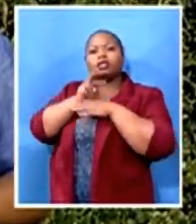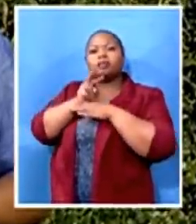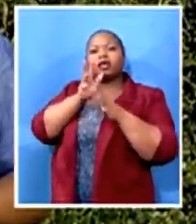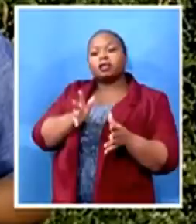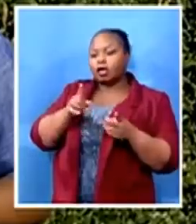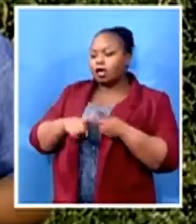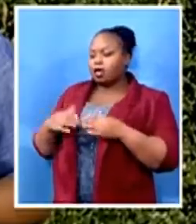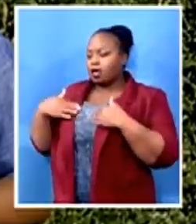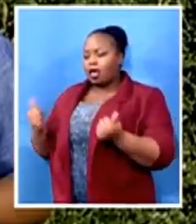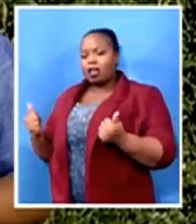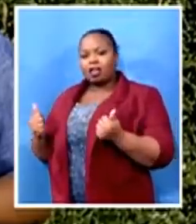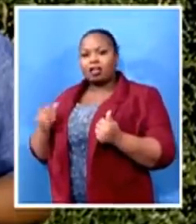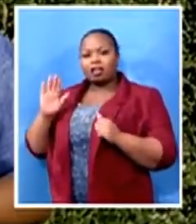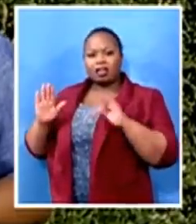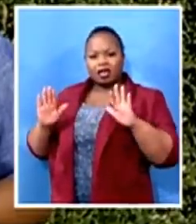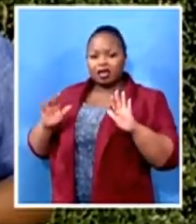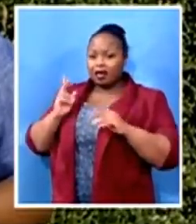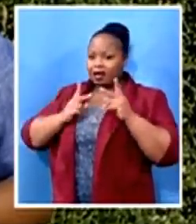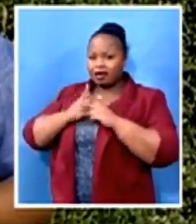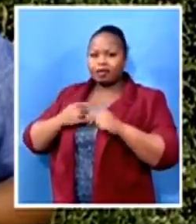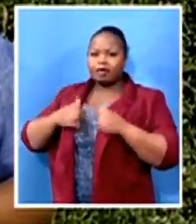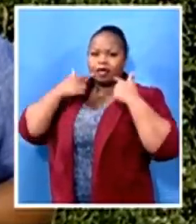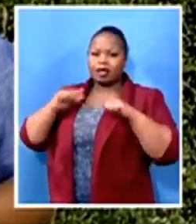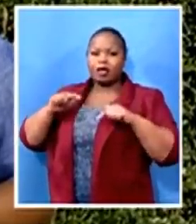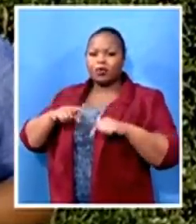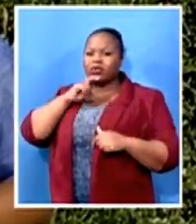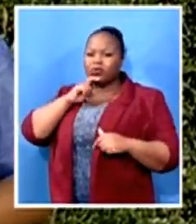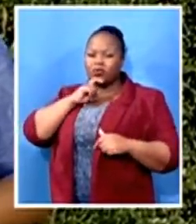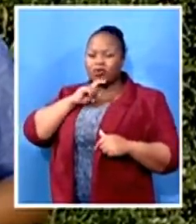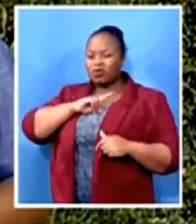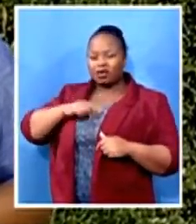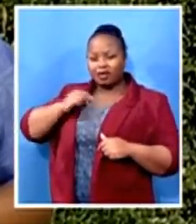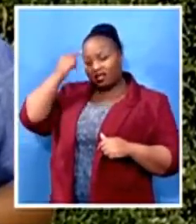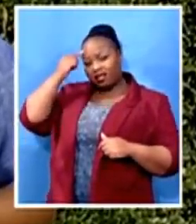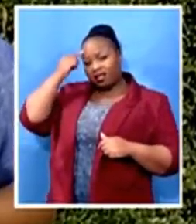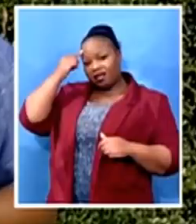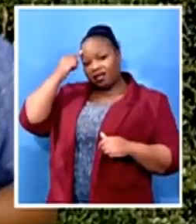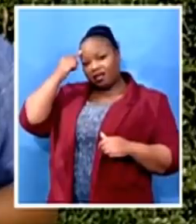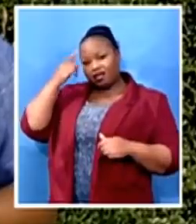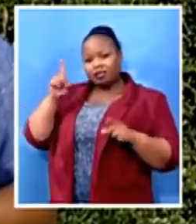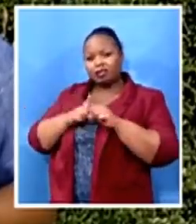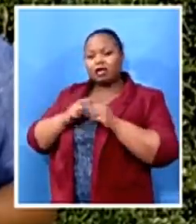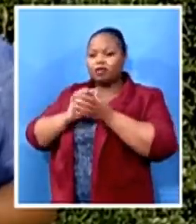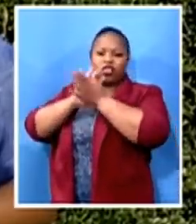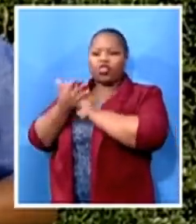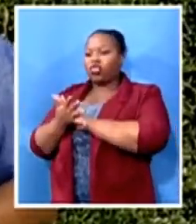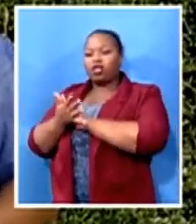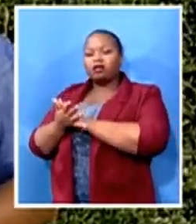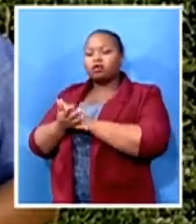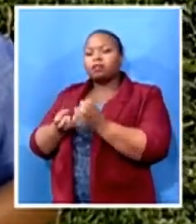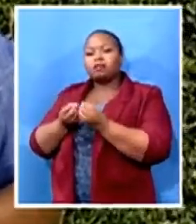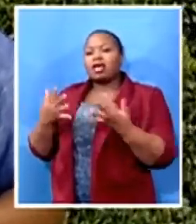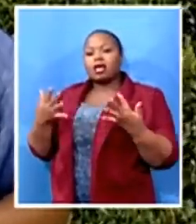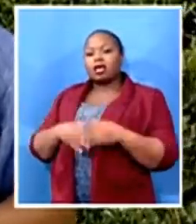used, because I think it's actually a distortion of facts to even suggest that the hospital is not